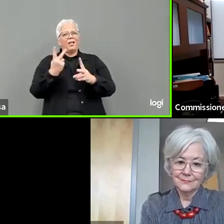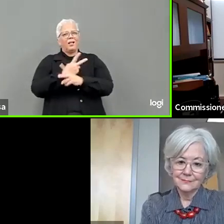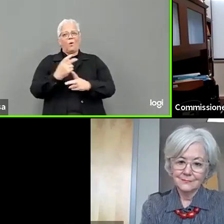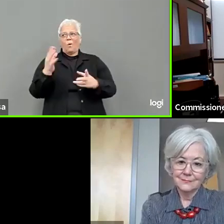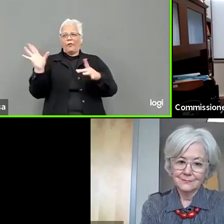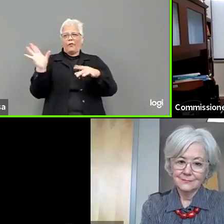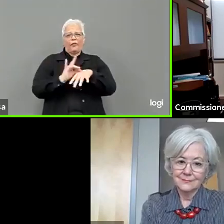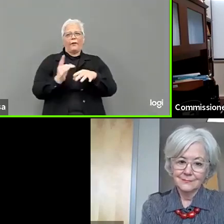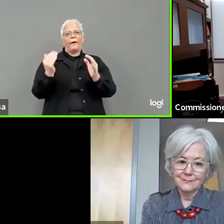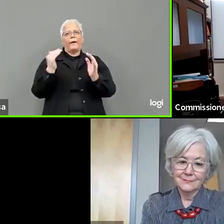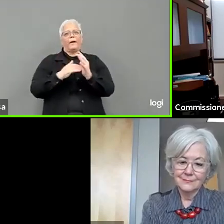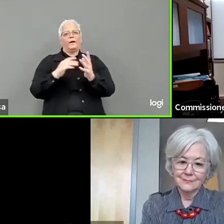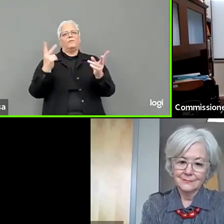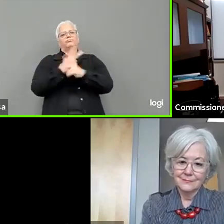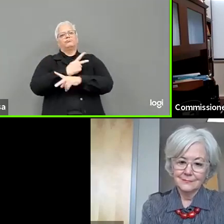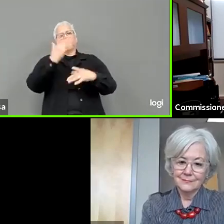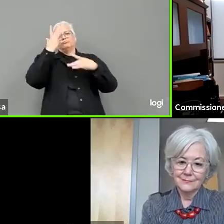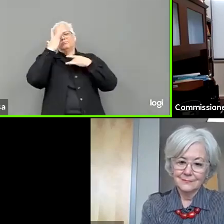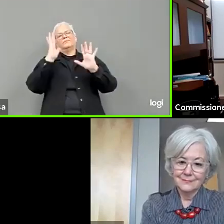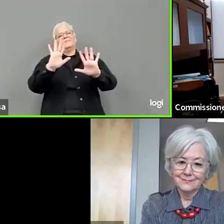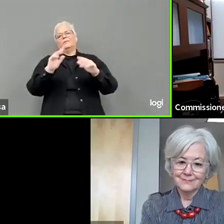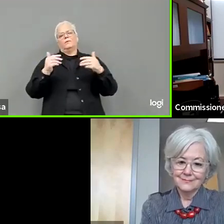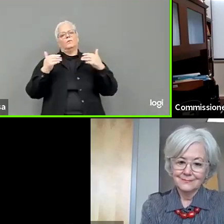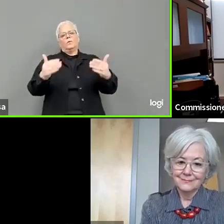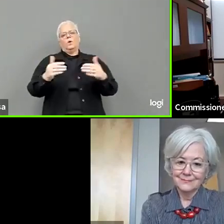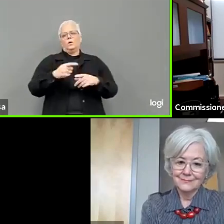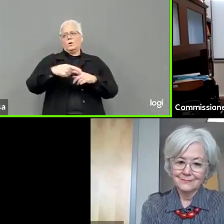our COVID-19 briefing for today. Thank you all